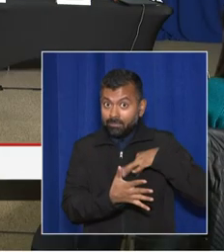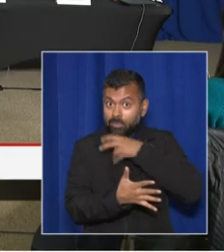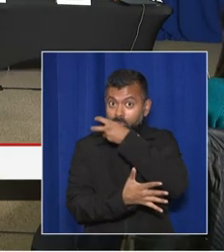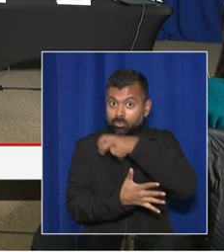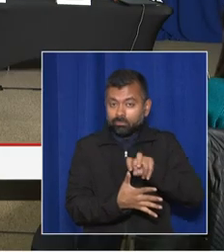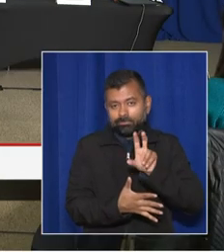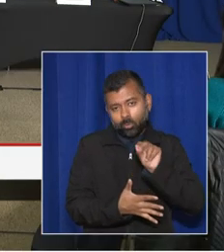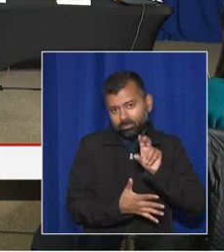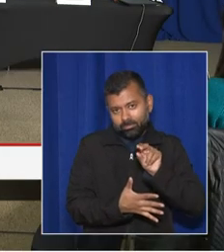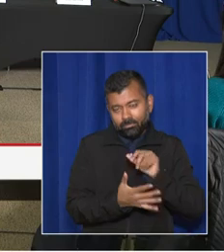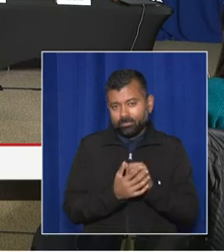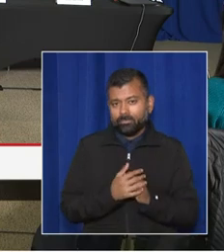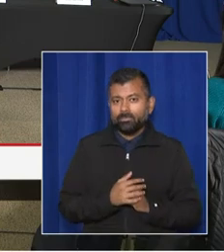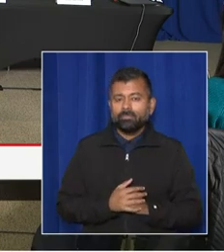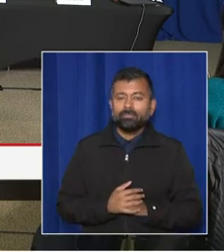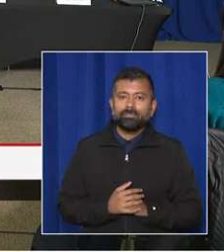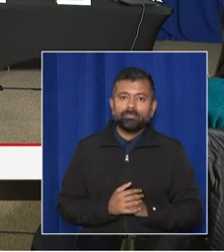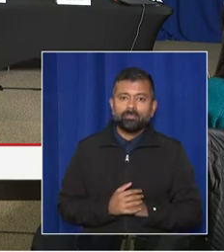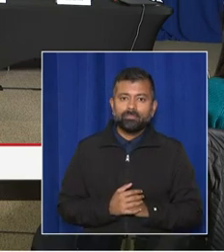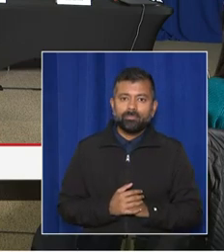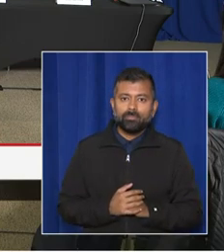Thank you very much. Good question. Again,